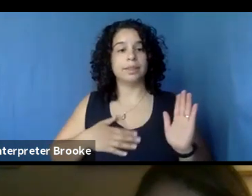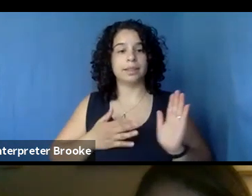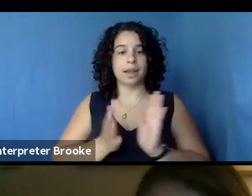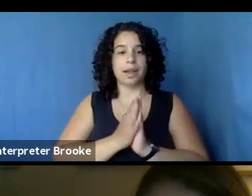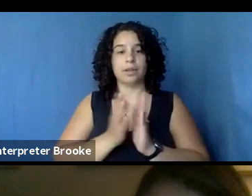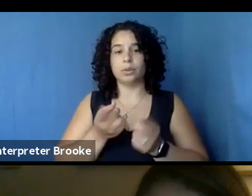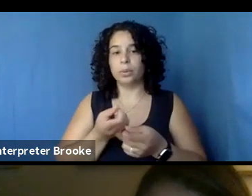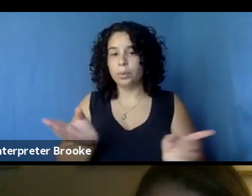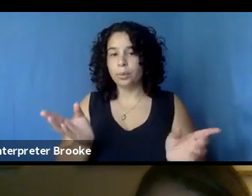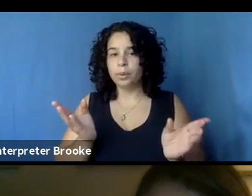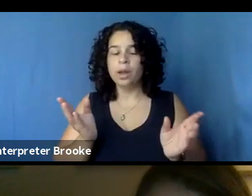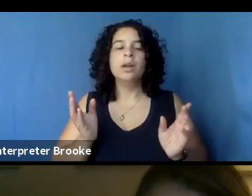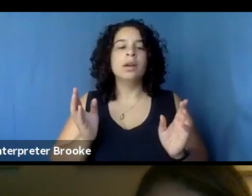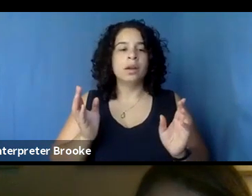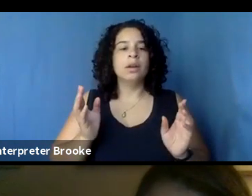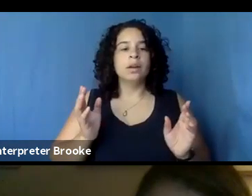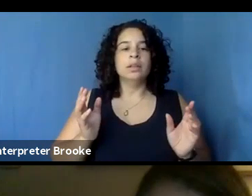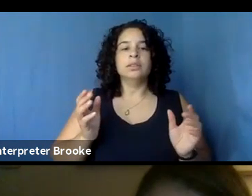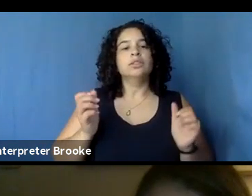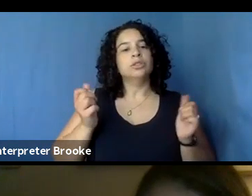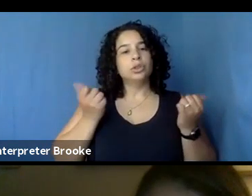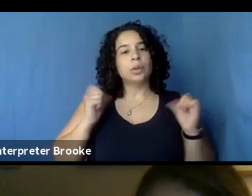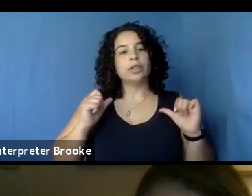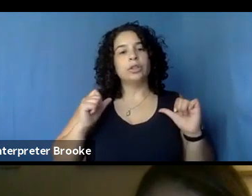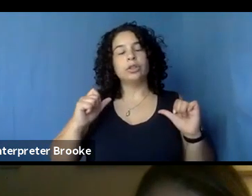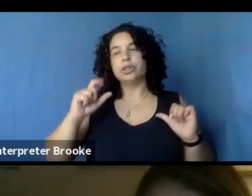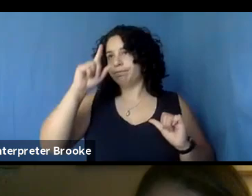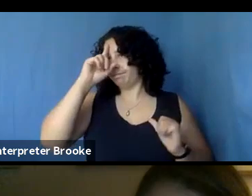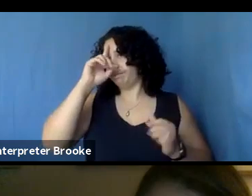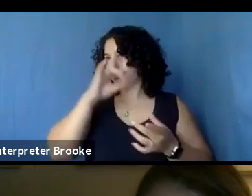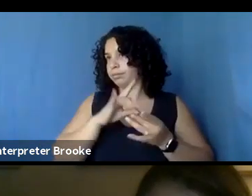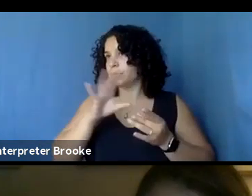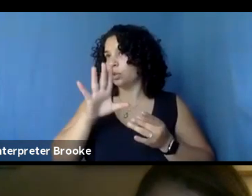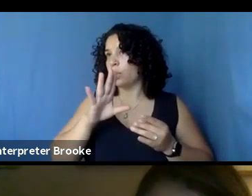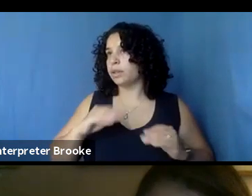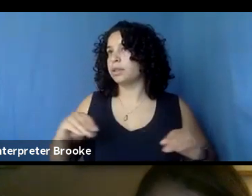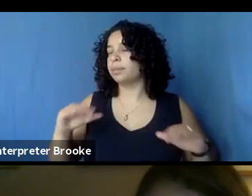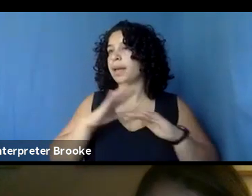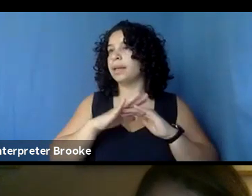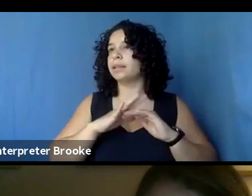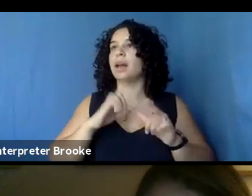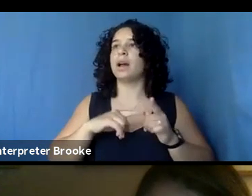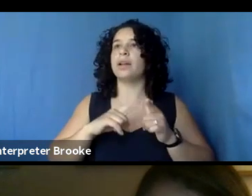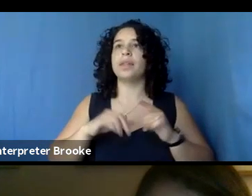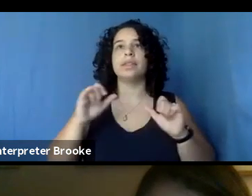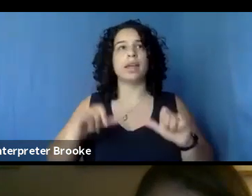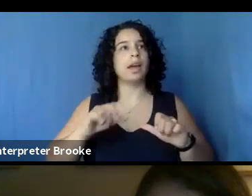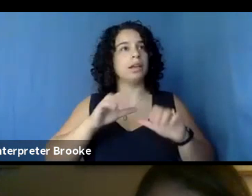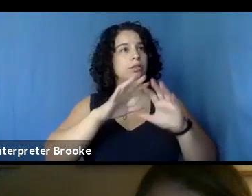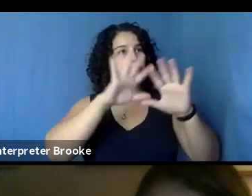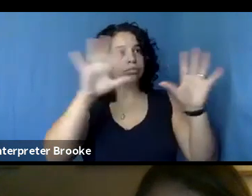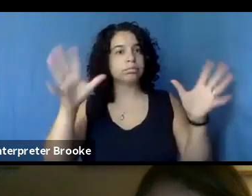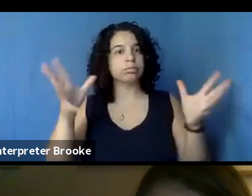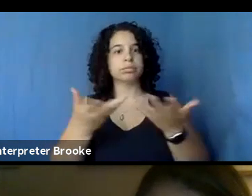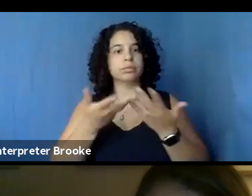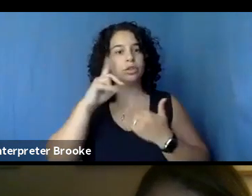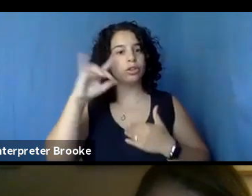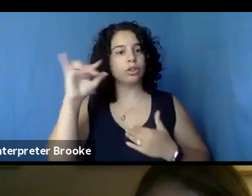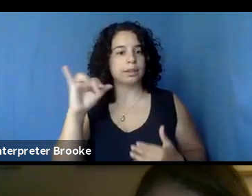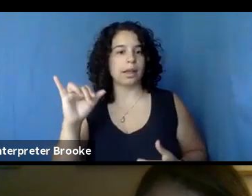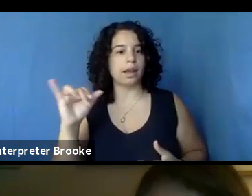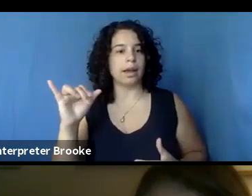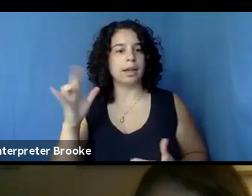imagine, to go into your space and then imagine the formation of this space, to imagine perhaps